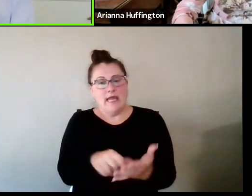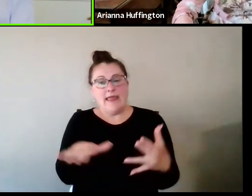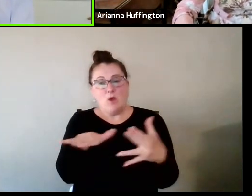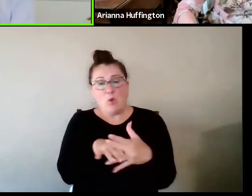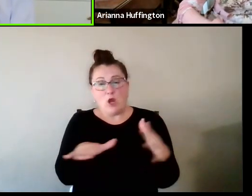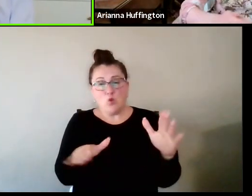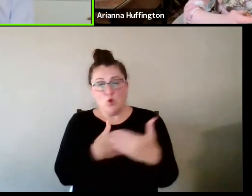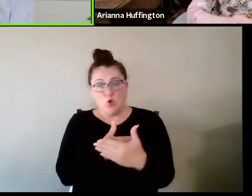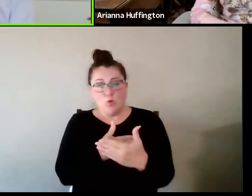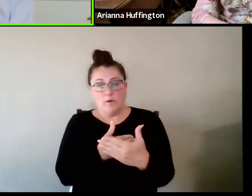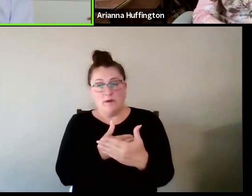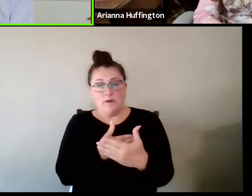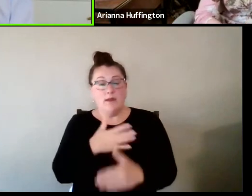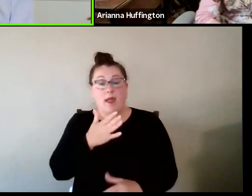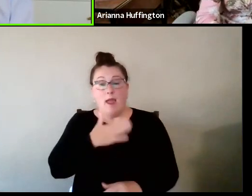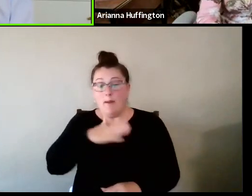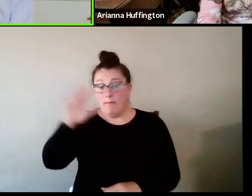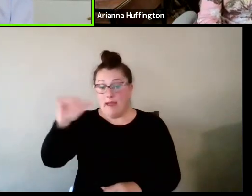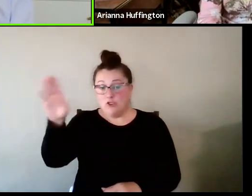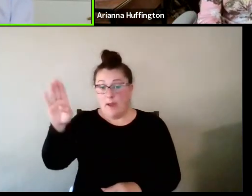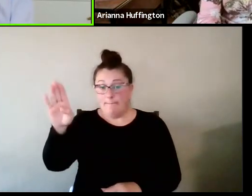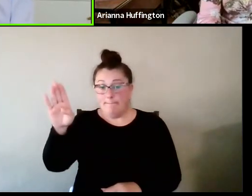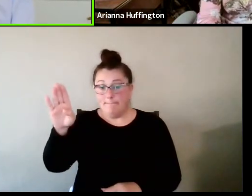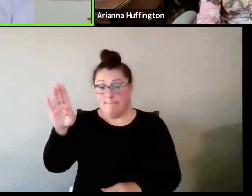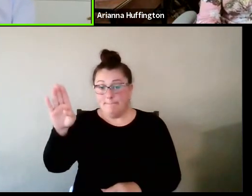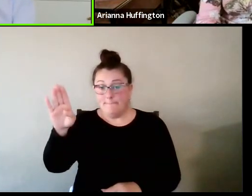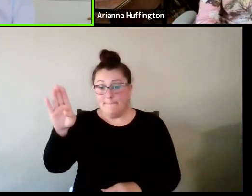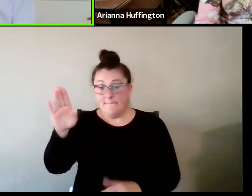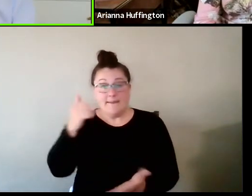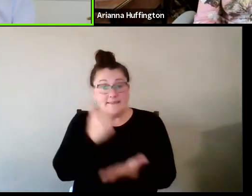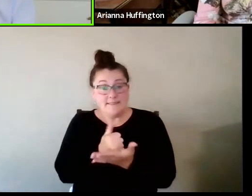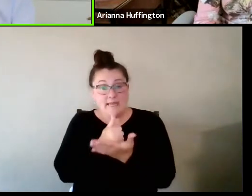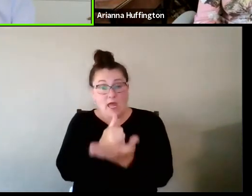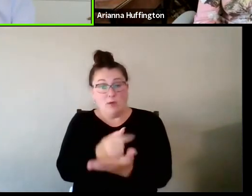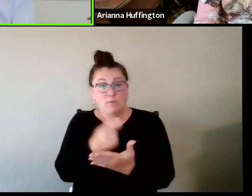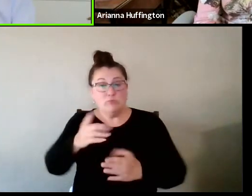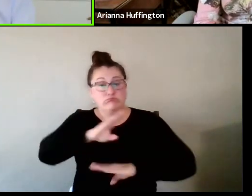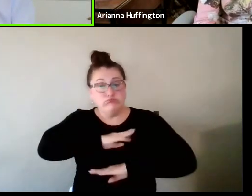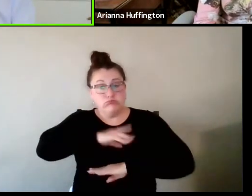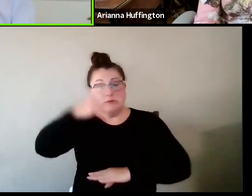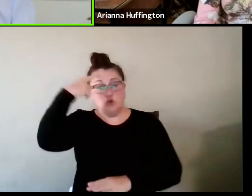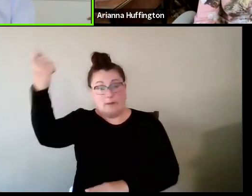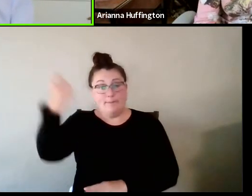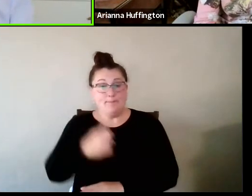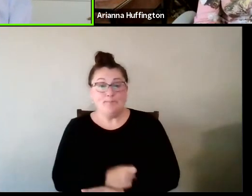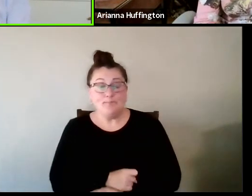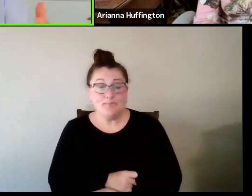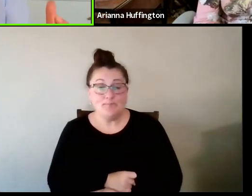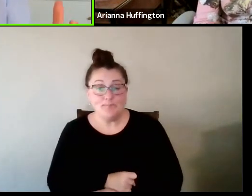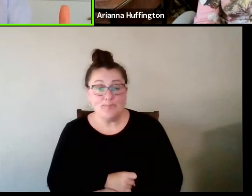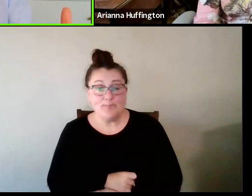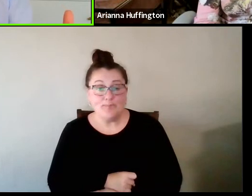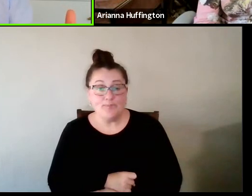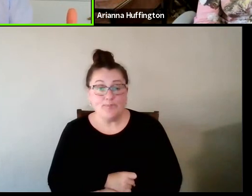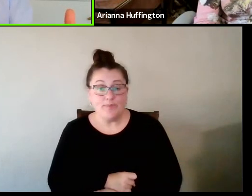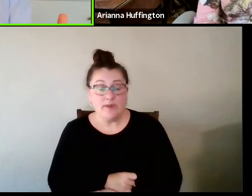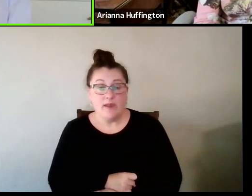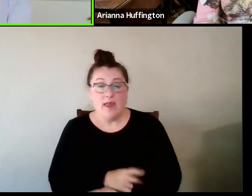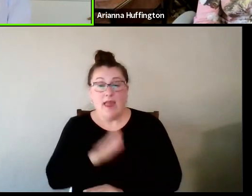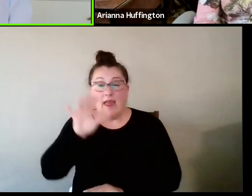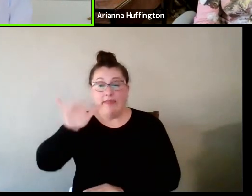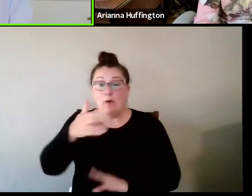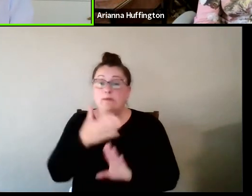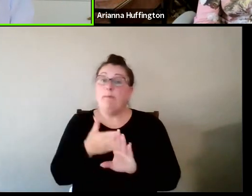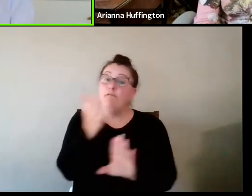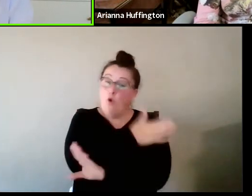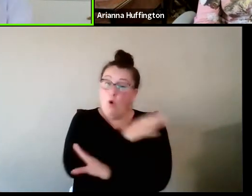And then he said, my job is to help you achieve your dream. Mm-hmm. Right? And that was pre-pandemic. I